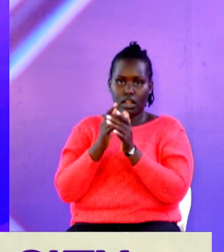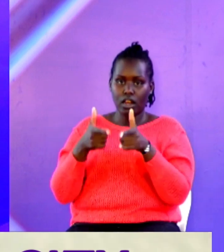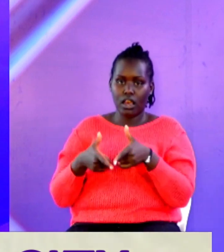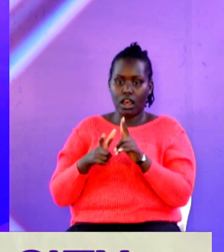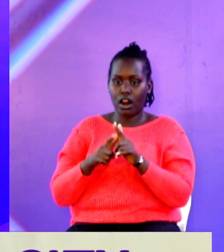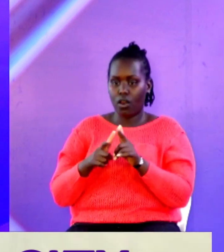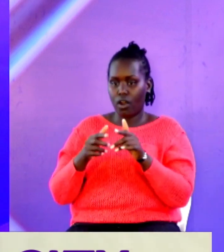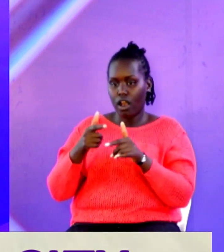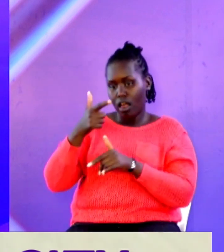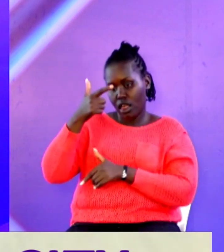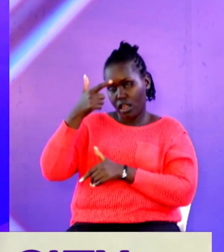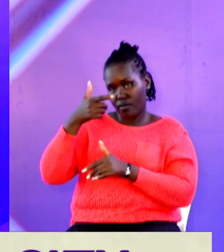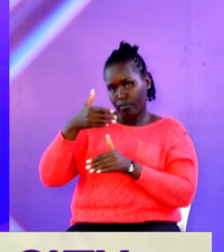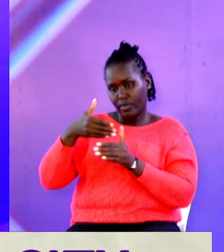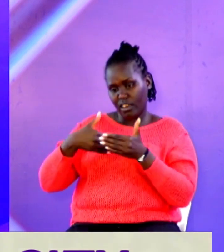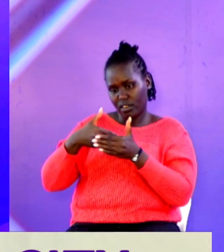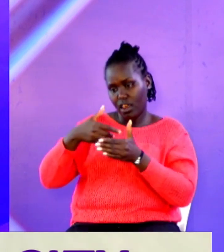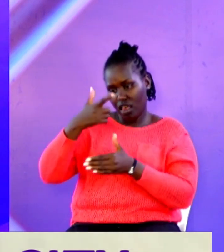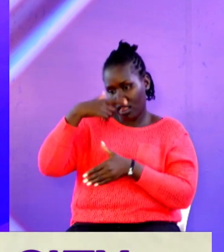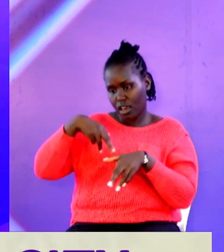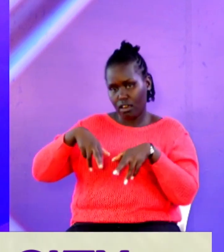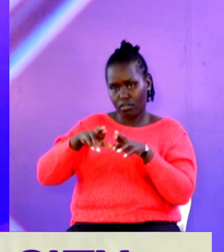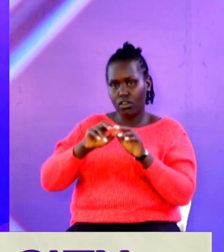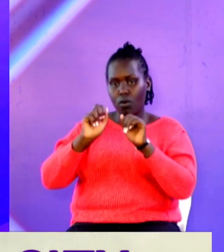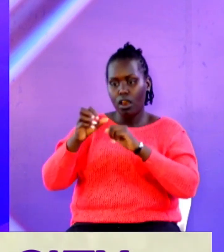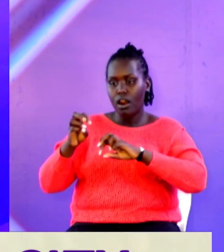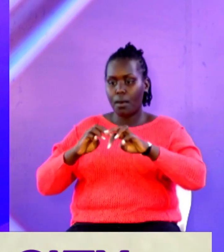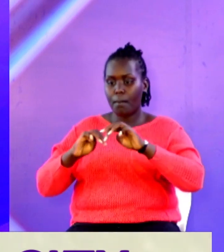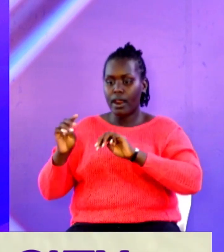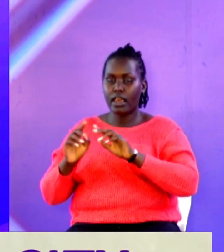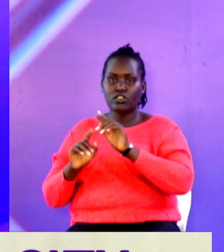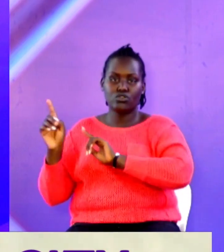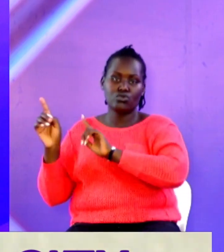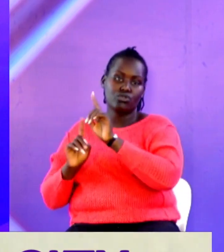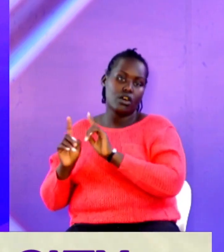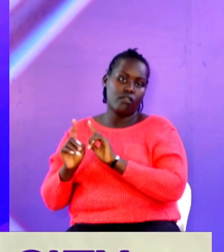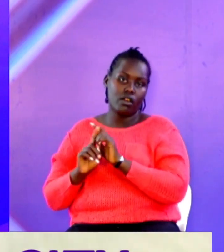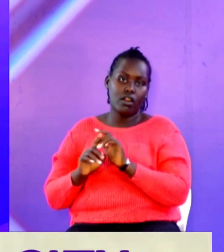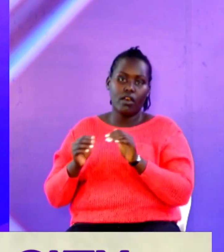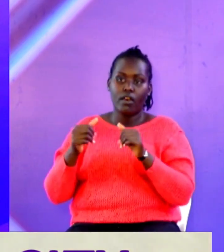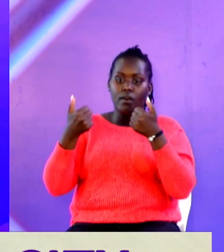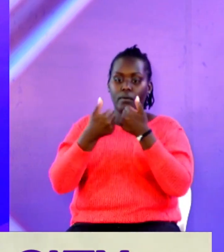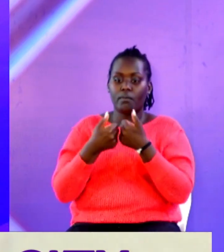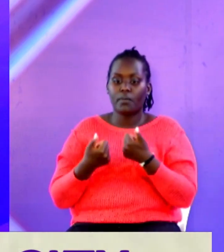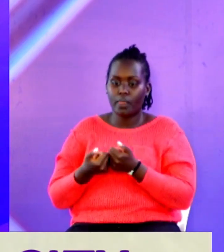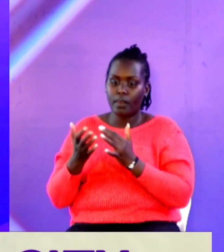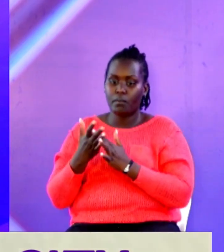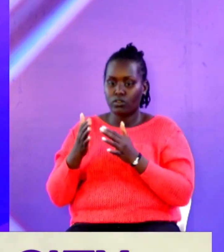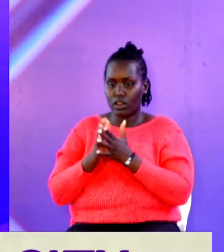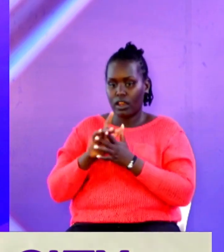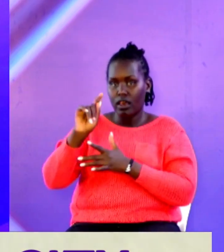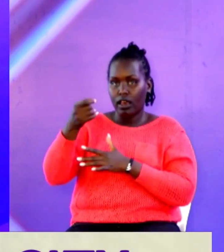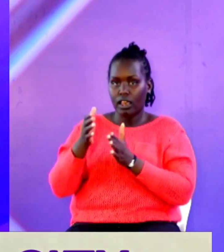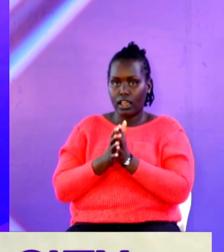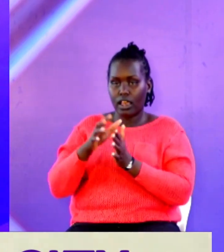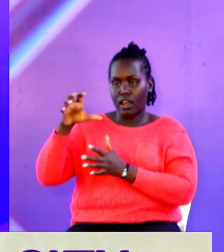Thika Road. So you can manage to travel because the game at our game between Kenya and